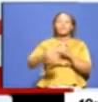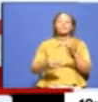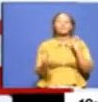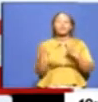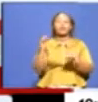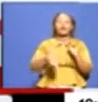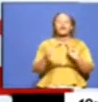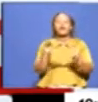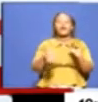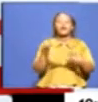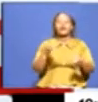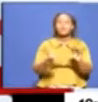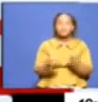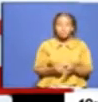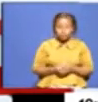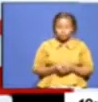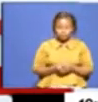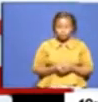We have